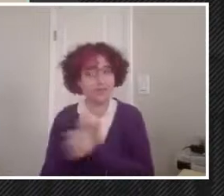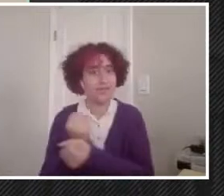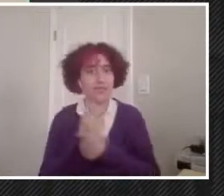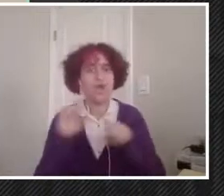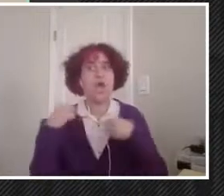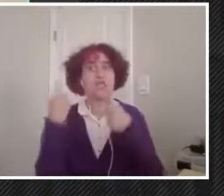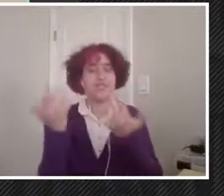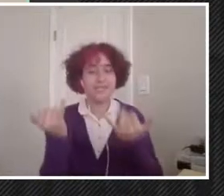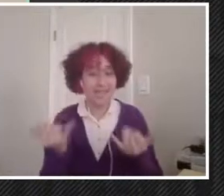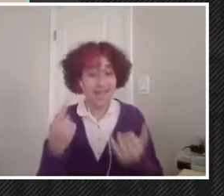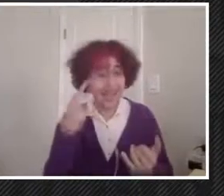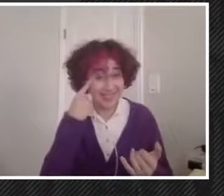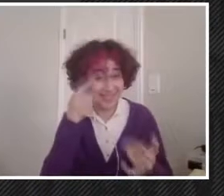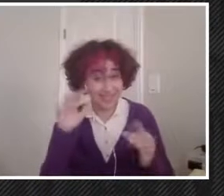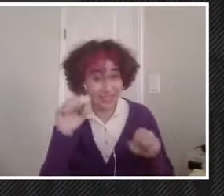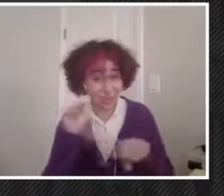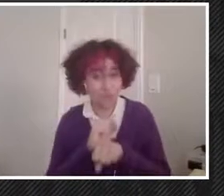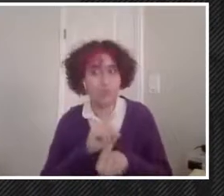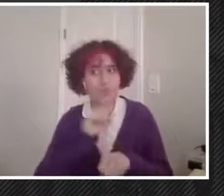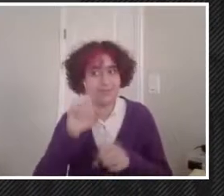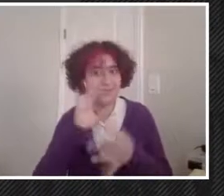really seriously engaged around.